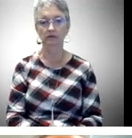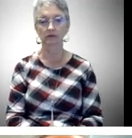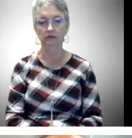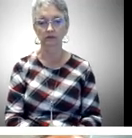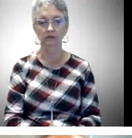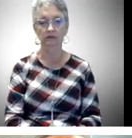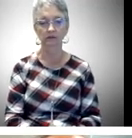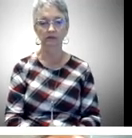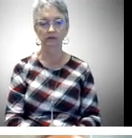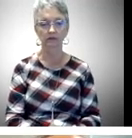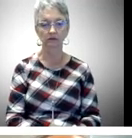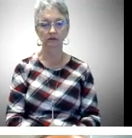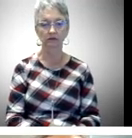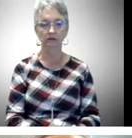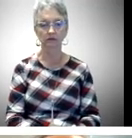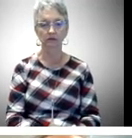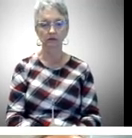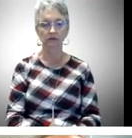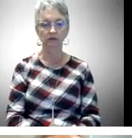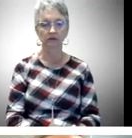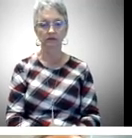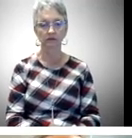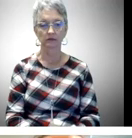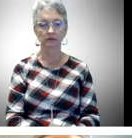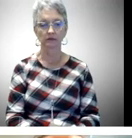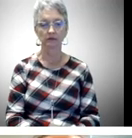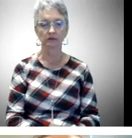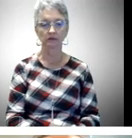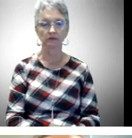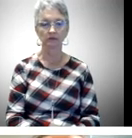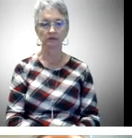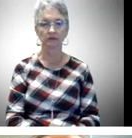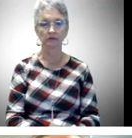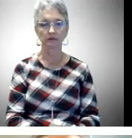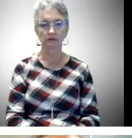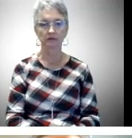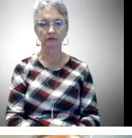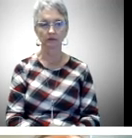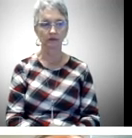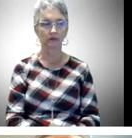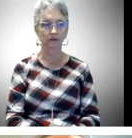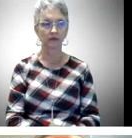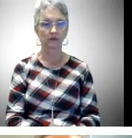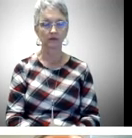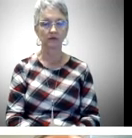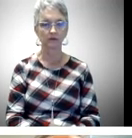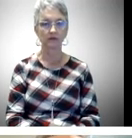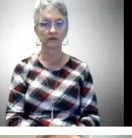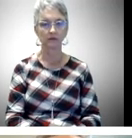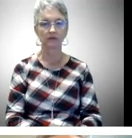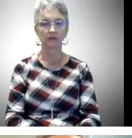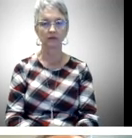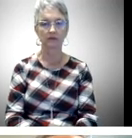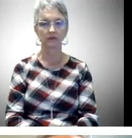right now. We decide who we're giving that power of attorney, who's going to be our agent. And so it is